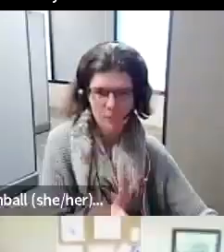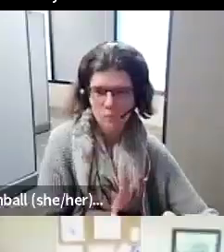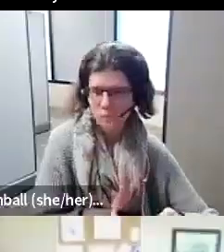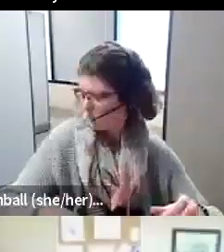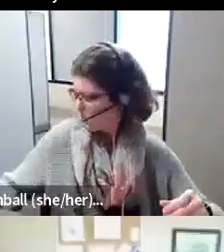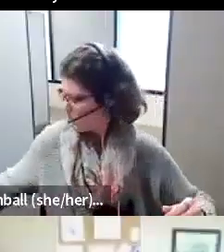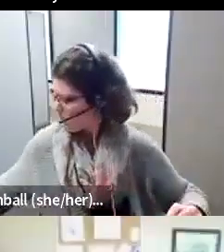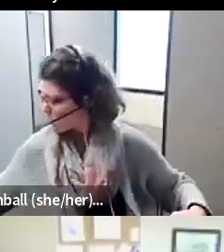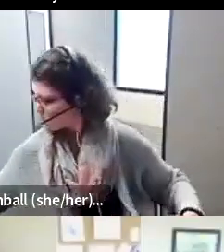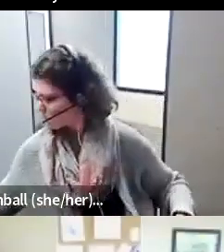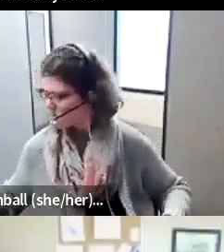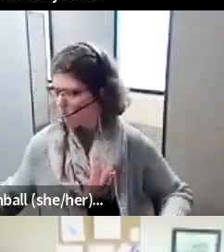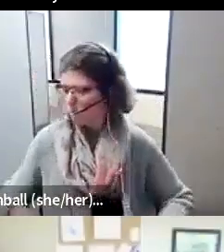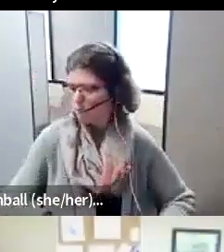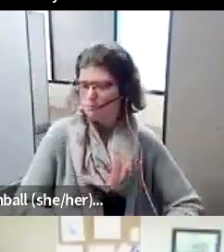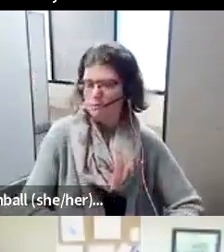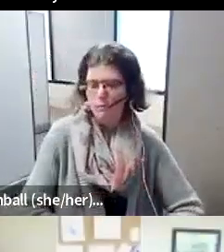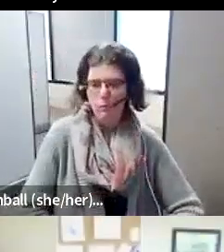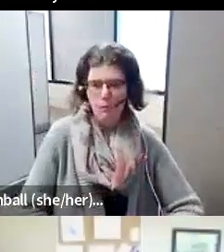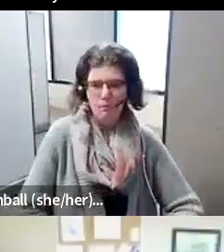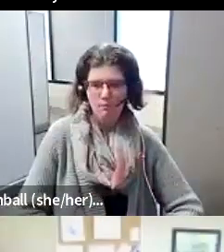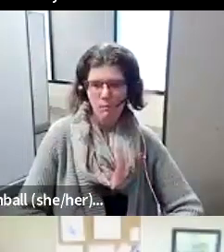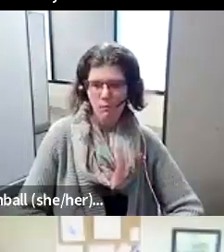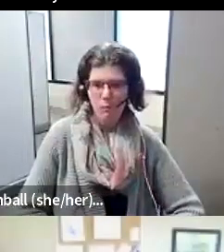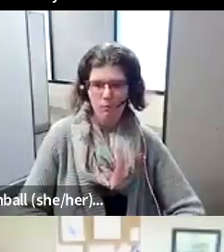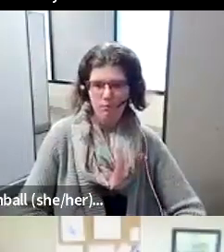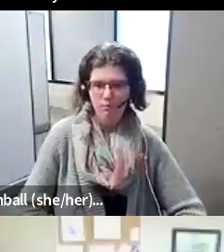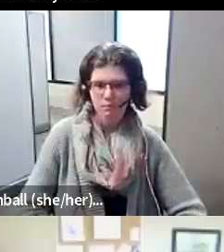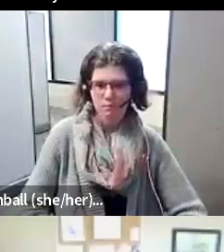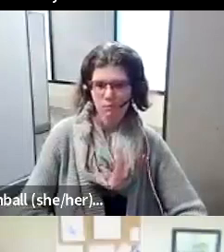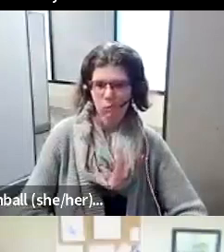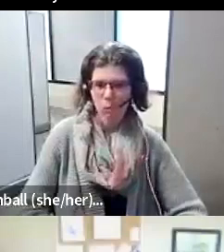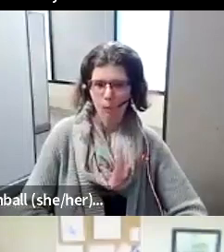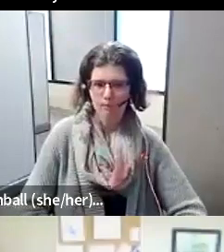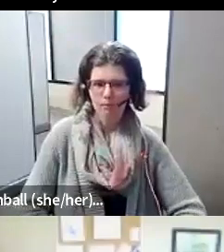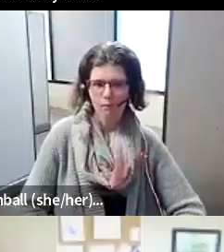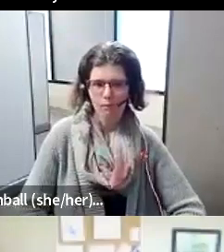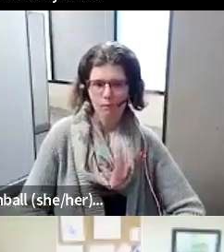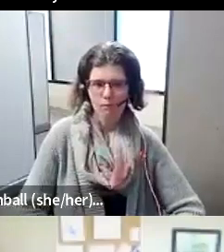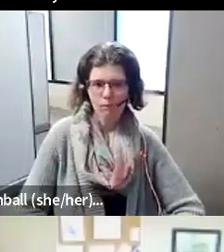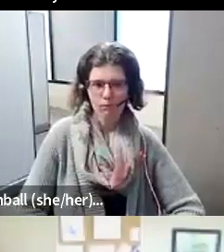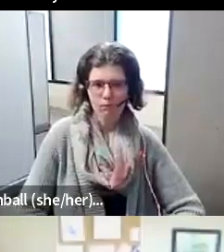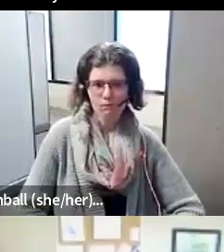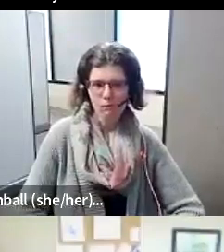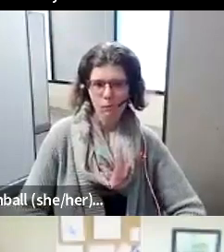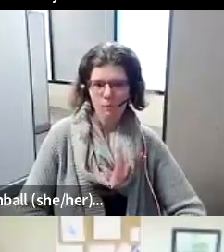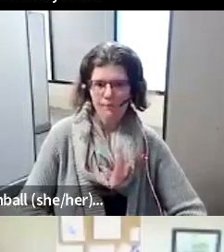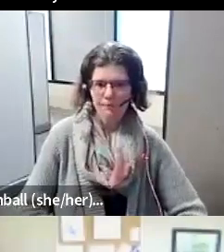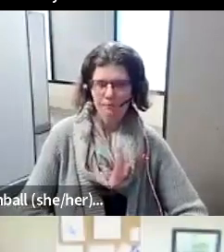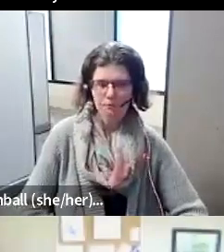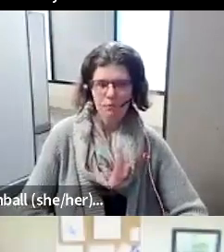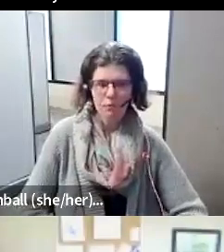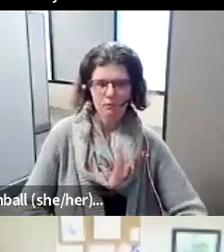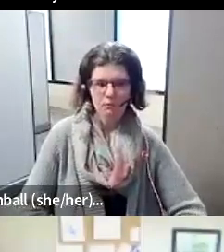they did with all the regional centers. But I'm going to share my screen real quickly. They've announced the stakeholder group for the